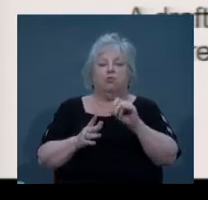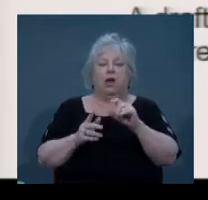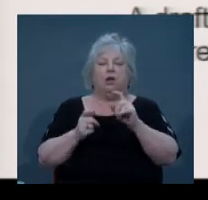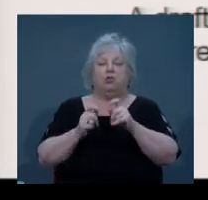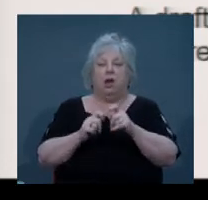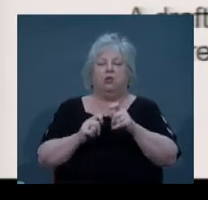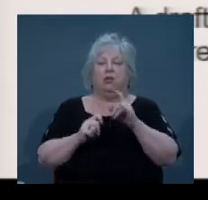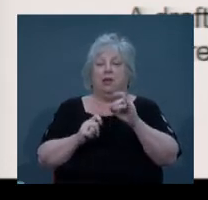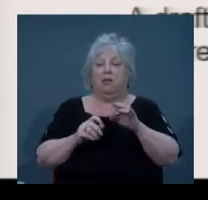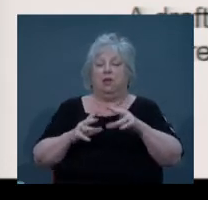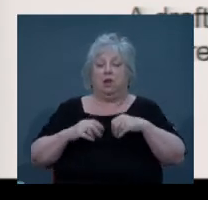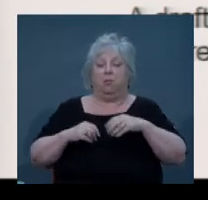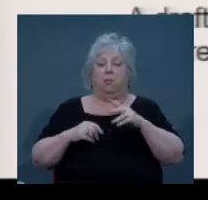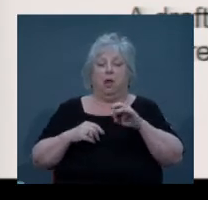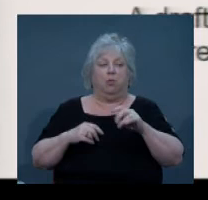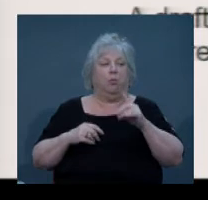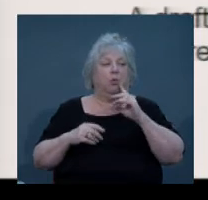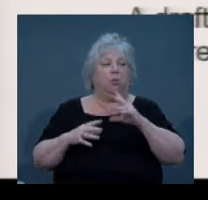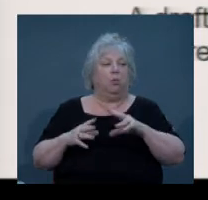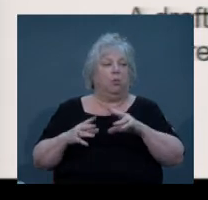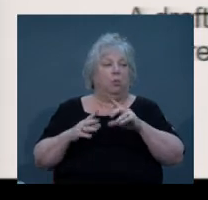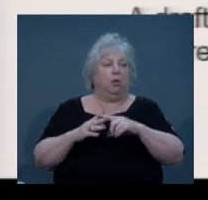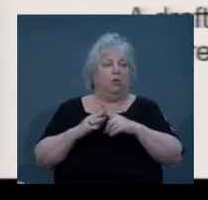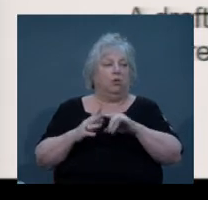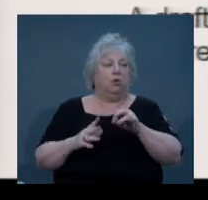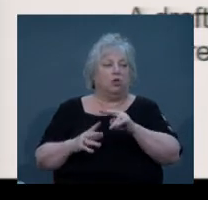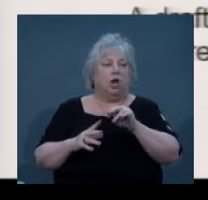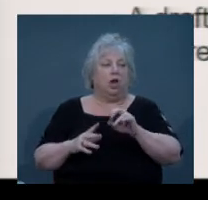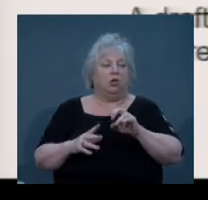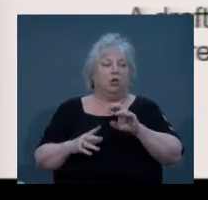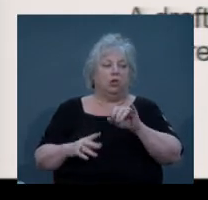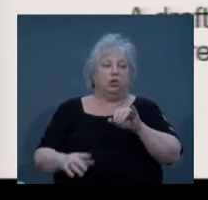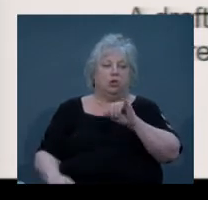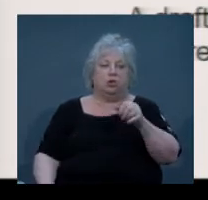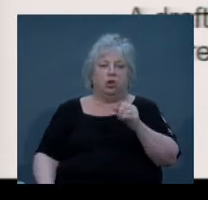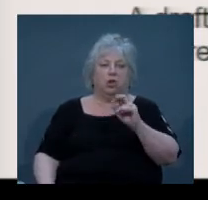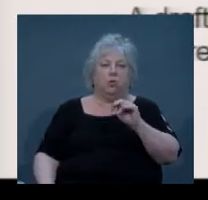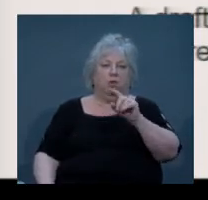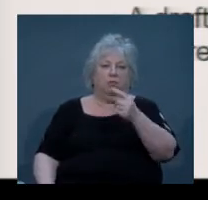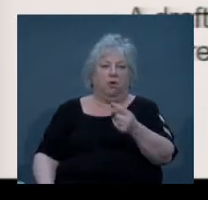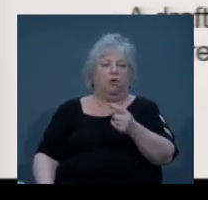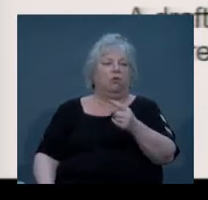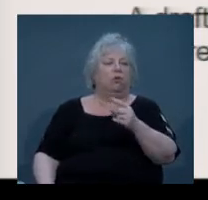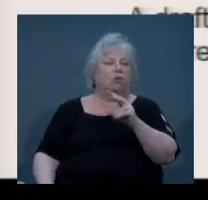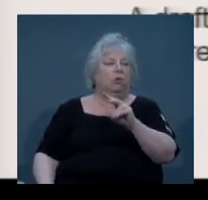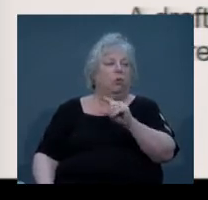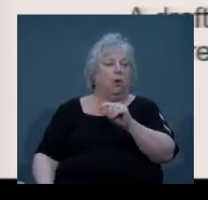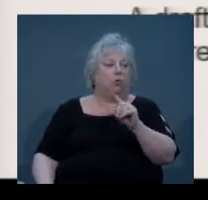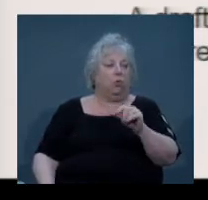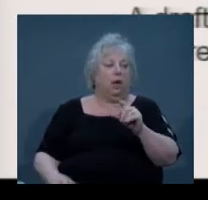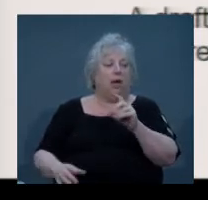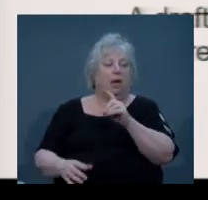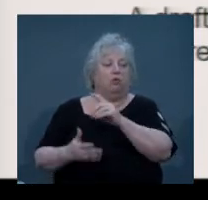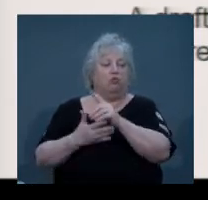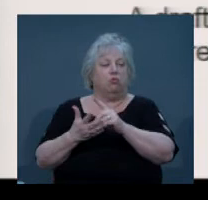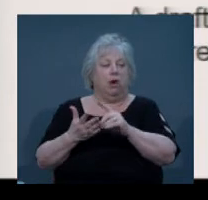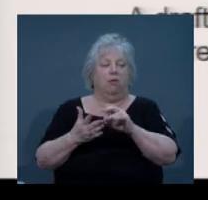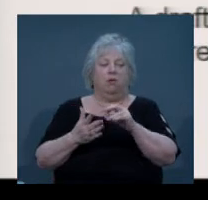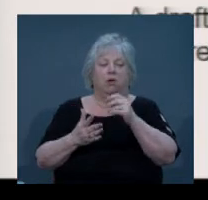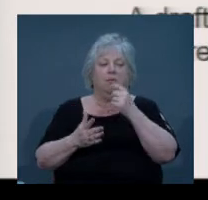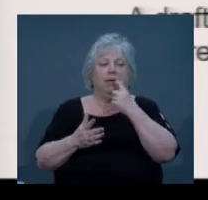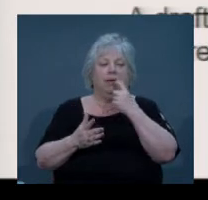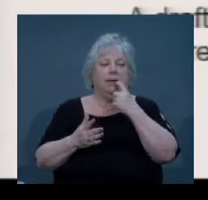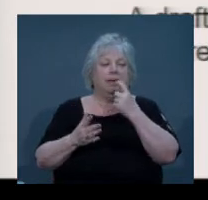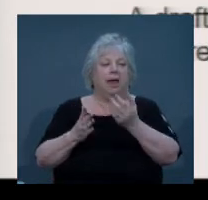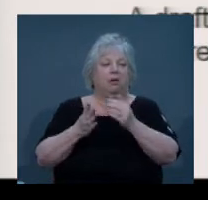be effective January 1st, 2020. A draft of the glass recycling request for proposals in the final review process.